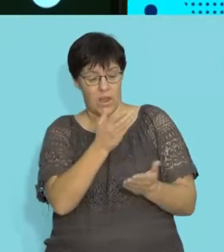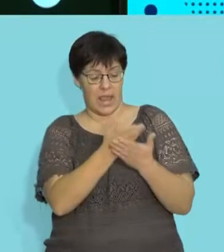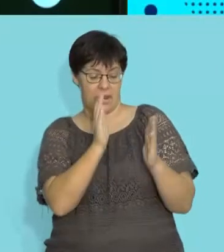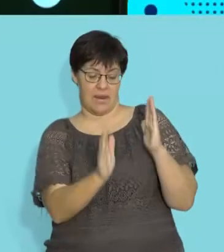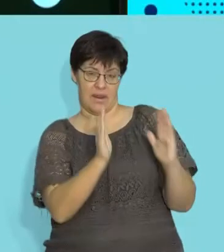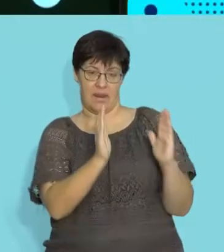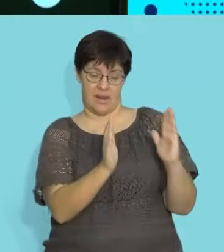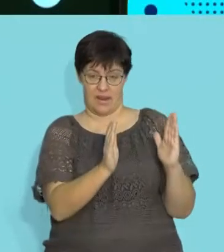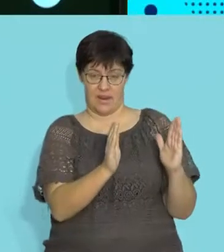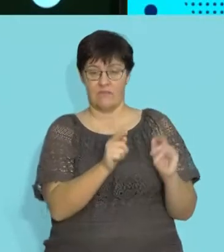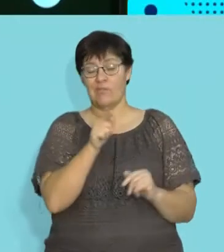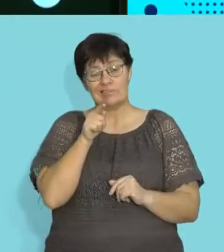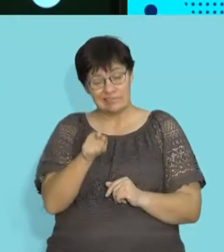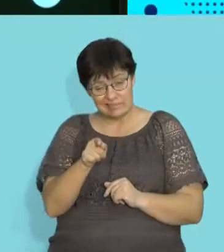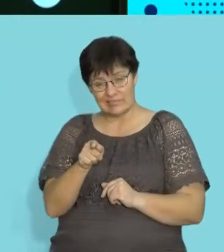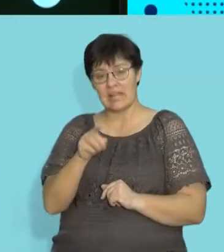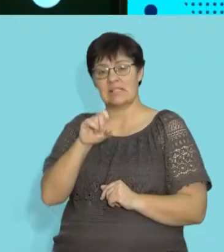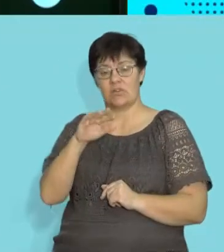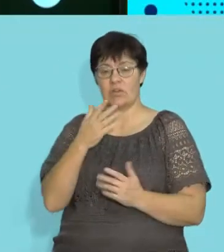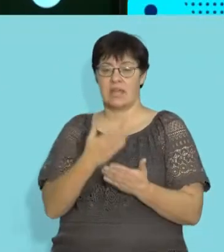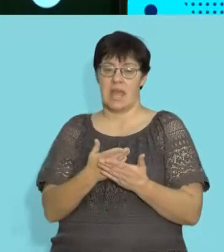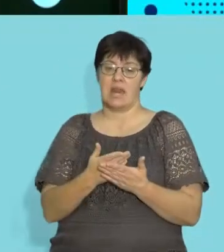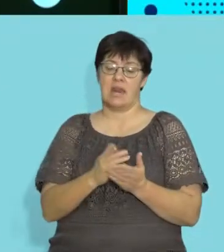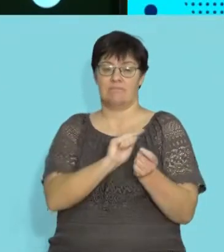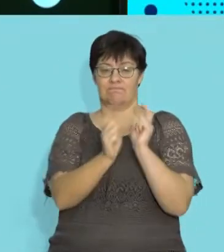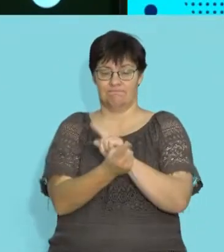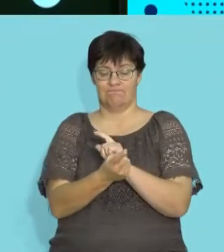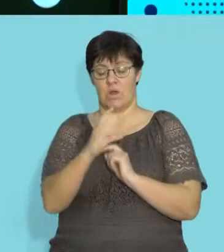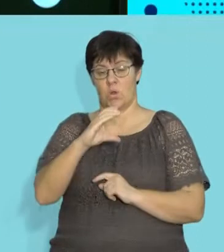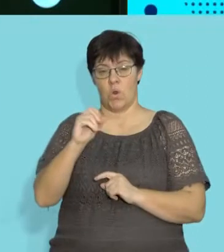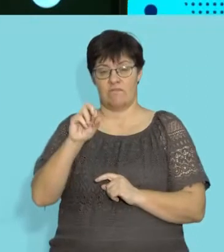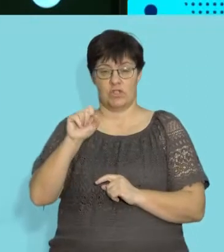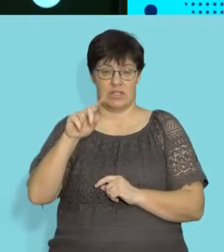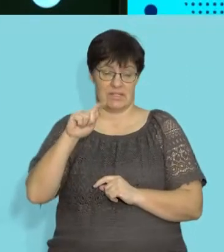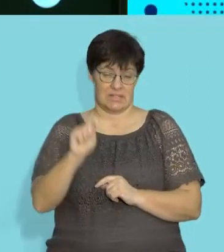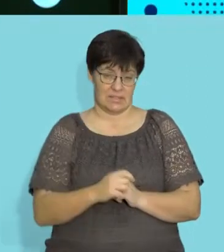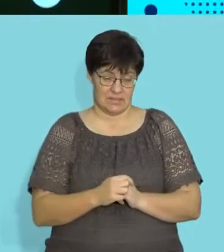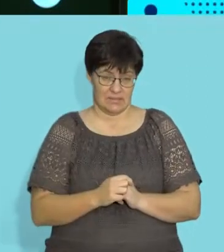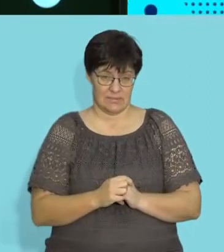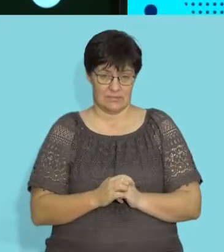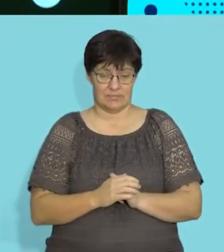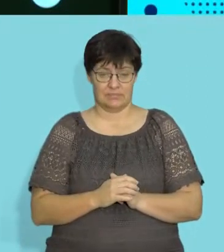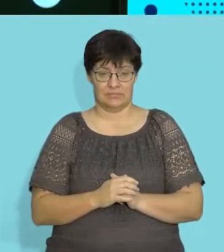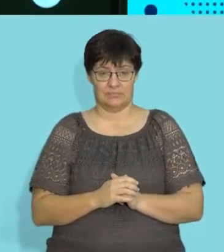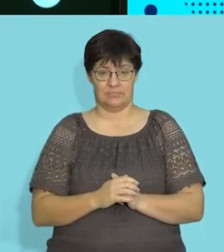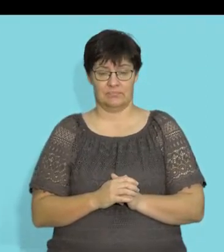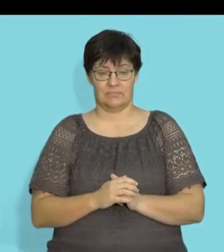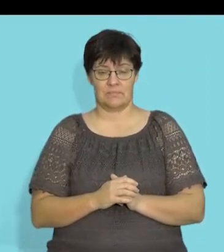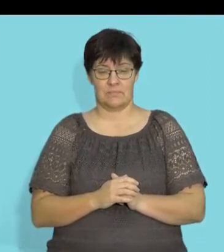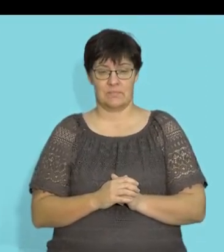lie between in order for the series to be convergent. So let's write down the next few